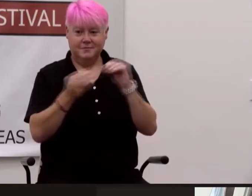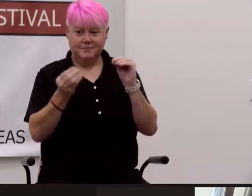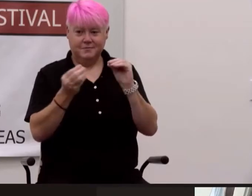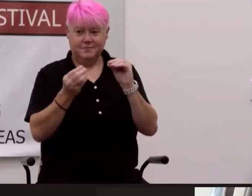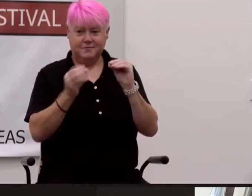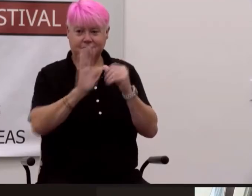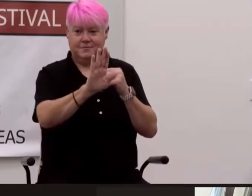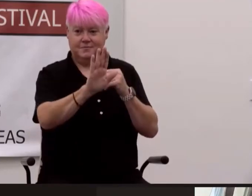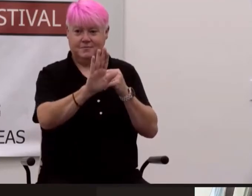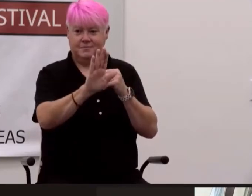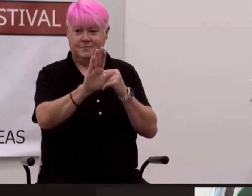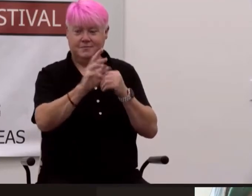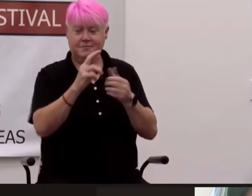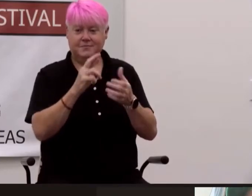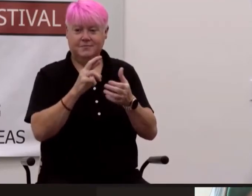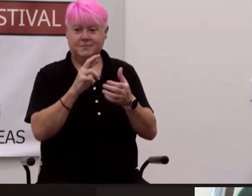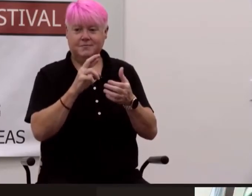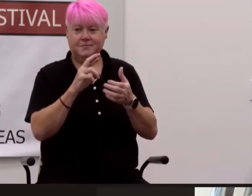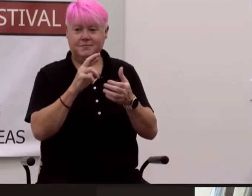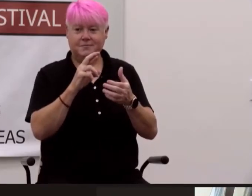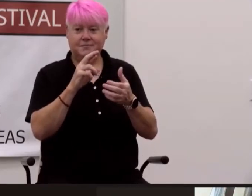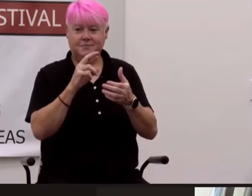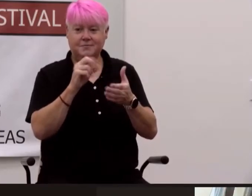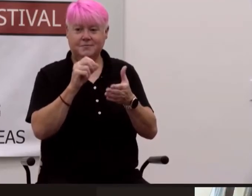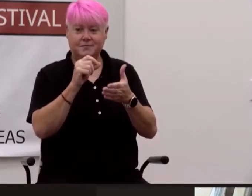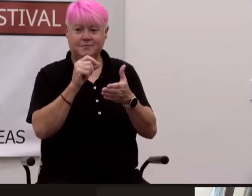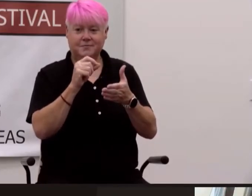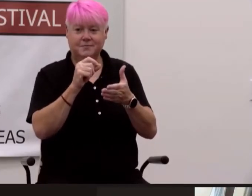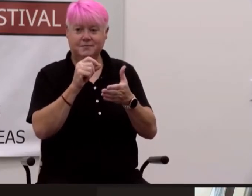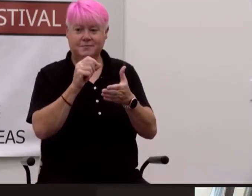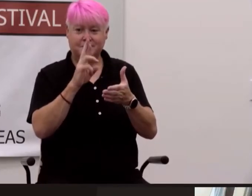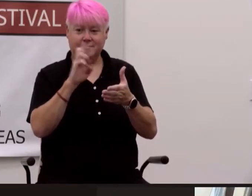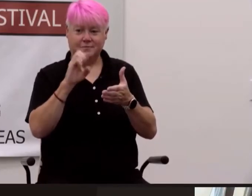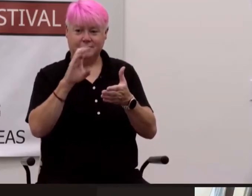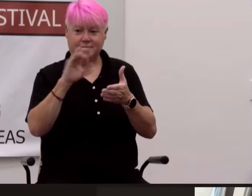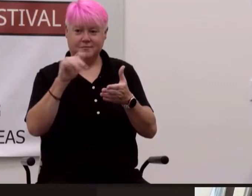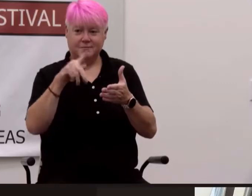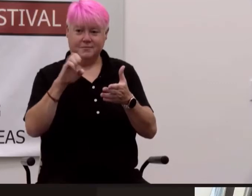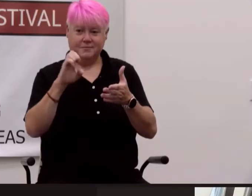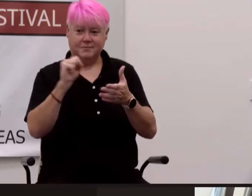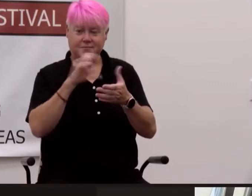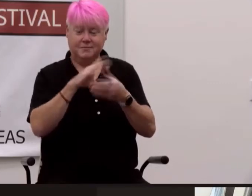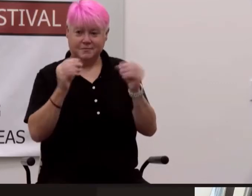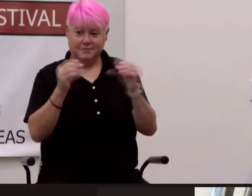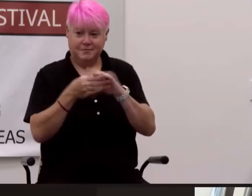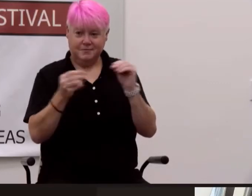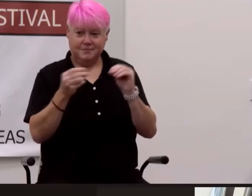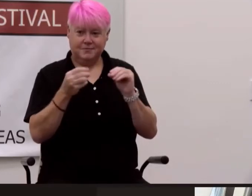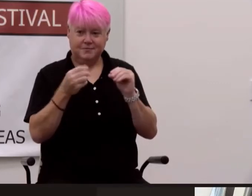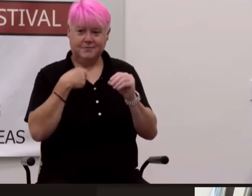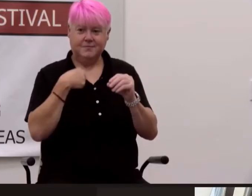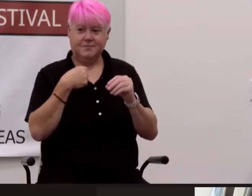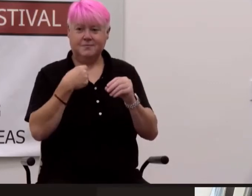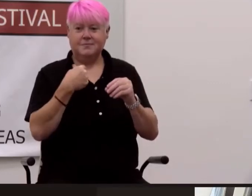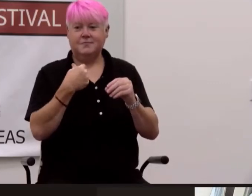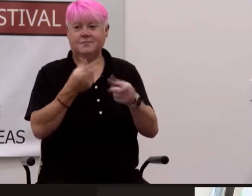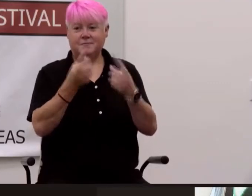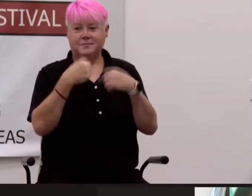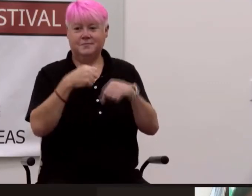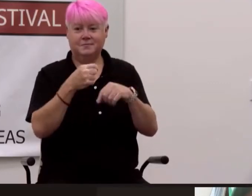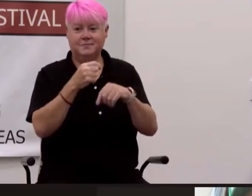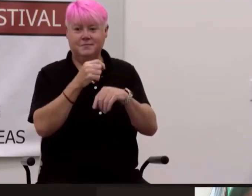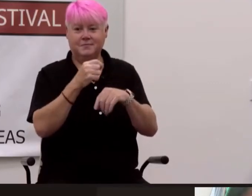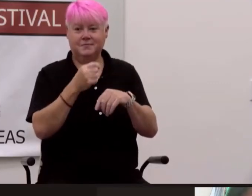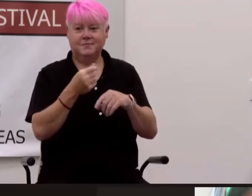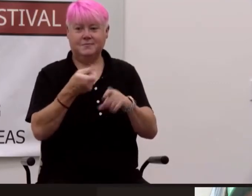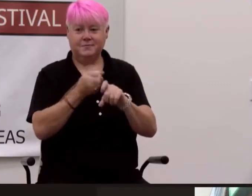his recipes, they're his stories, and Shane and I come from the same place but